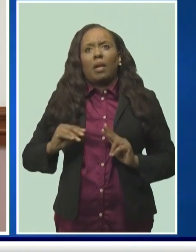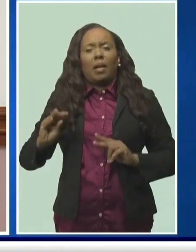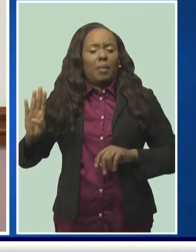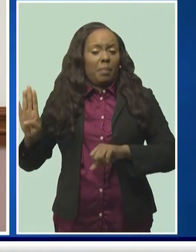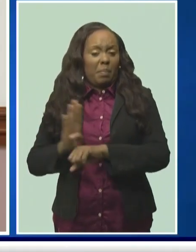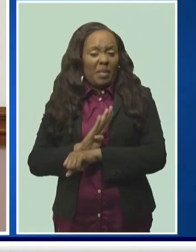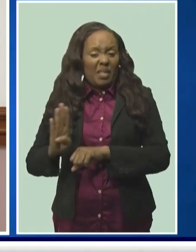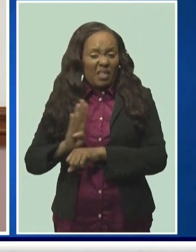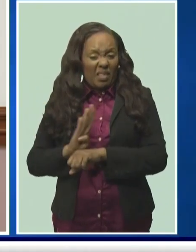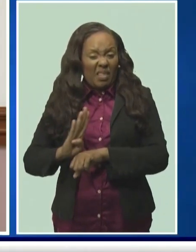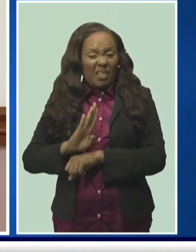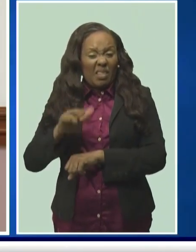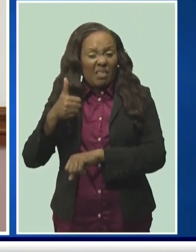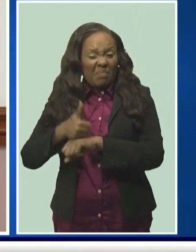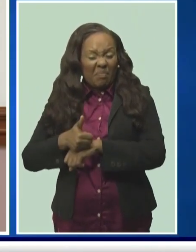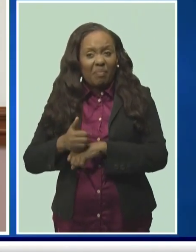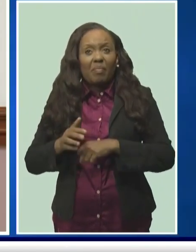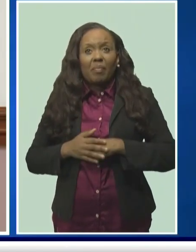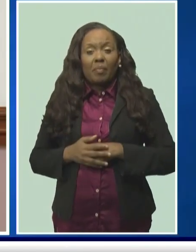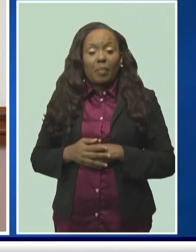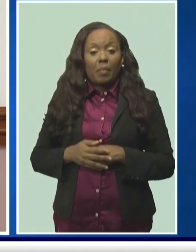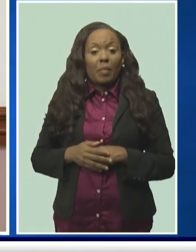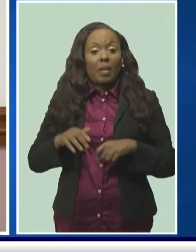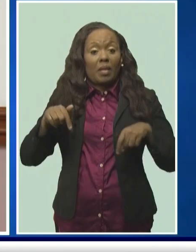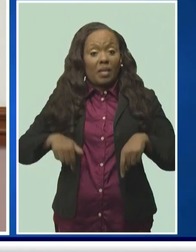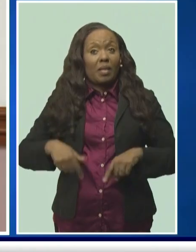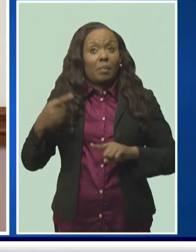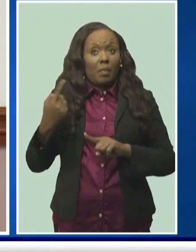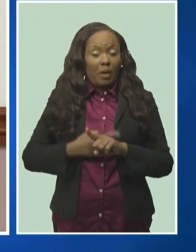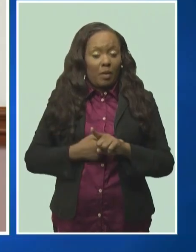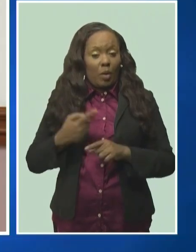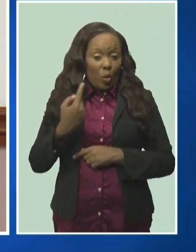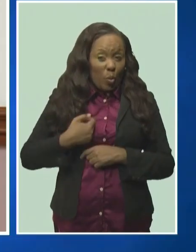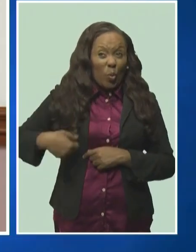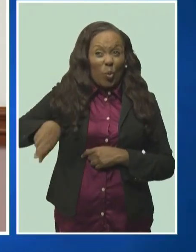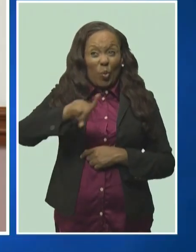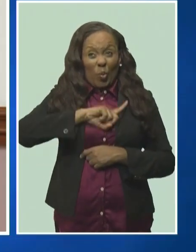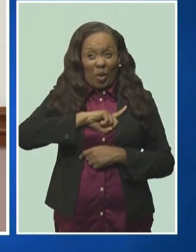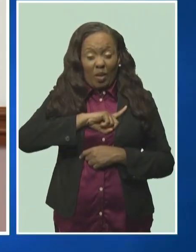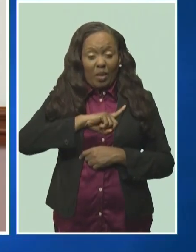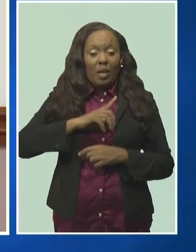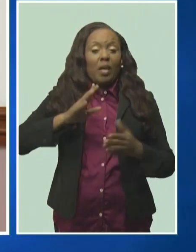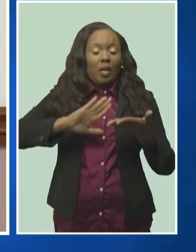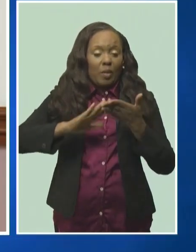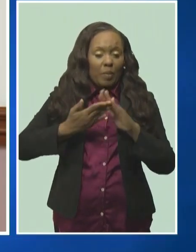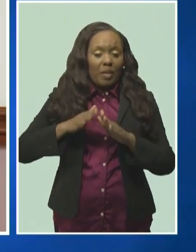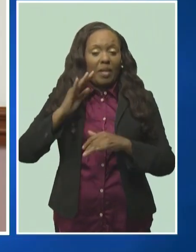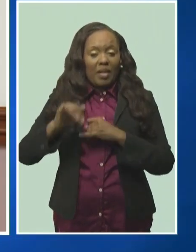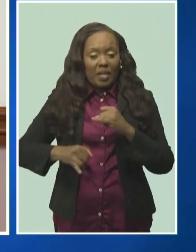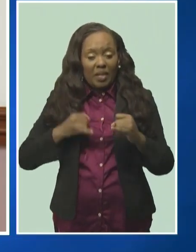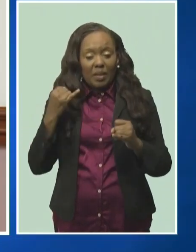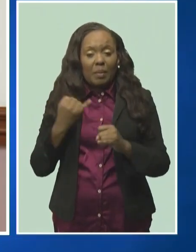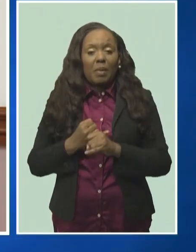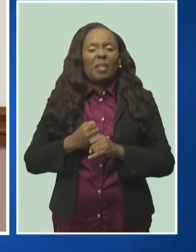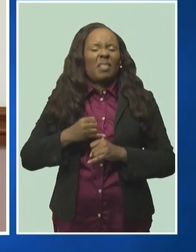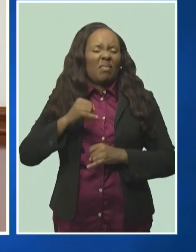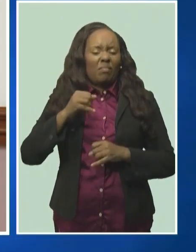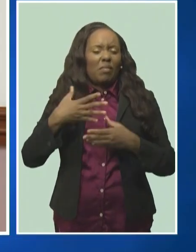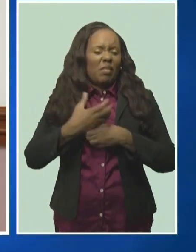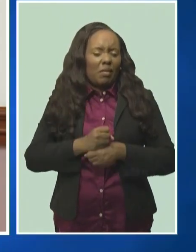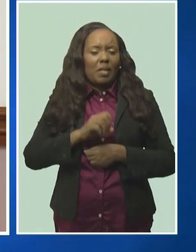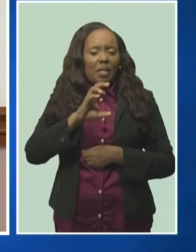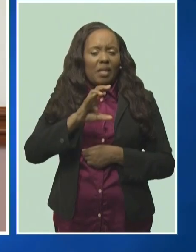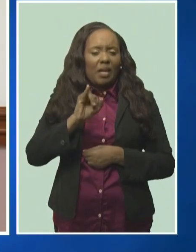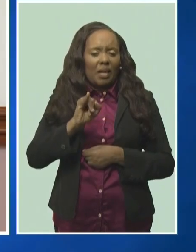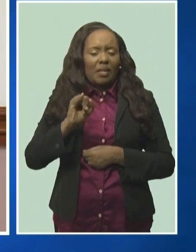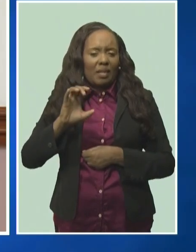Month, we, and I'm saying we as the Community Independence Celebration Secretariat, or CICS as it's more